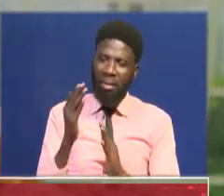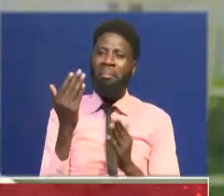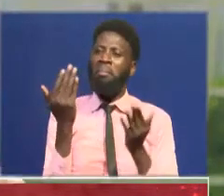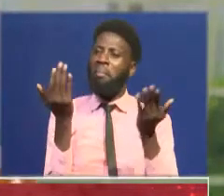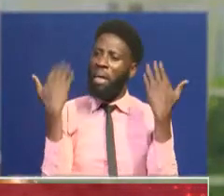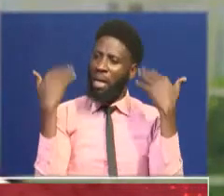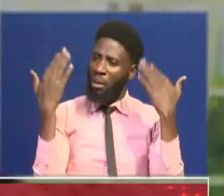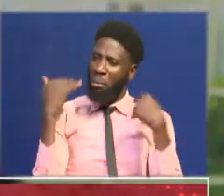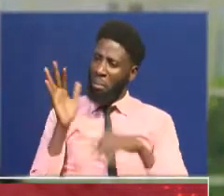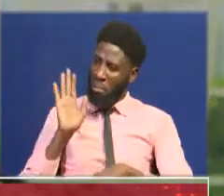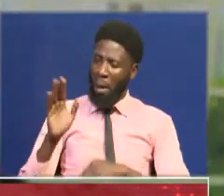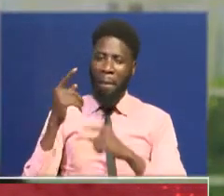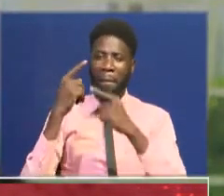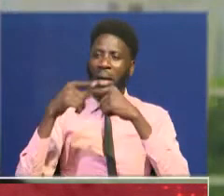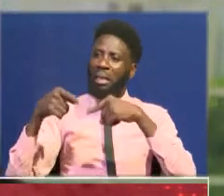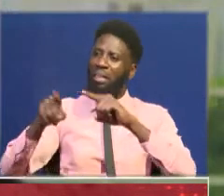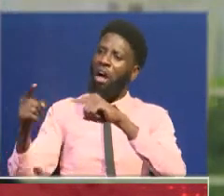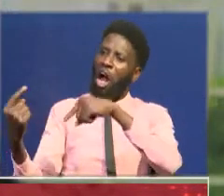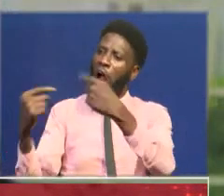mkute munapigana.